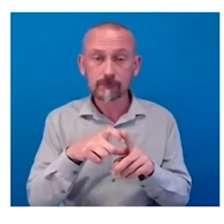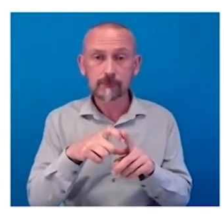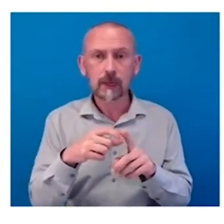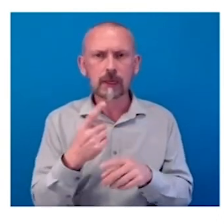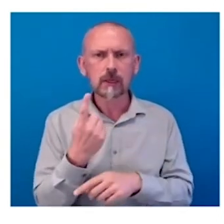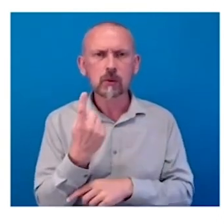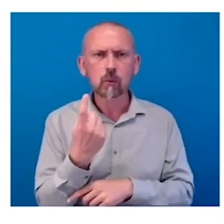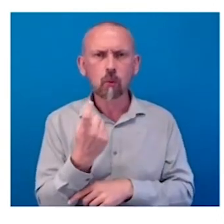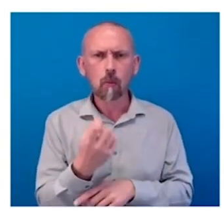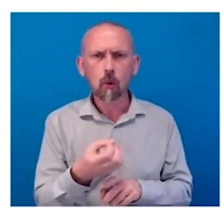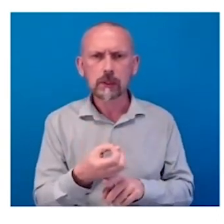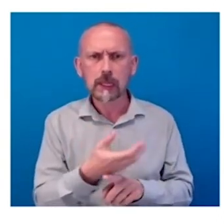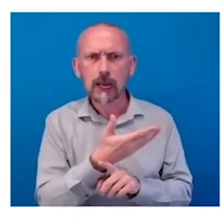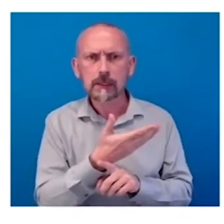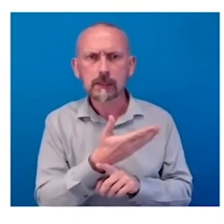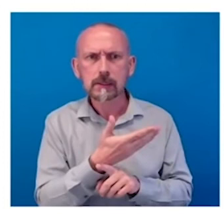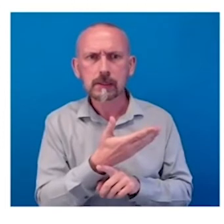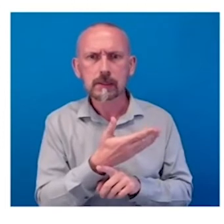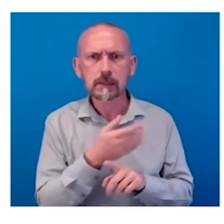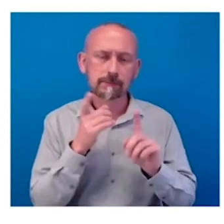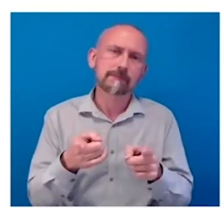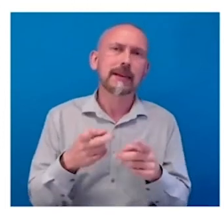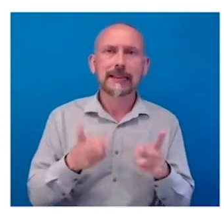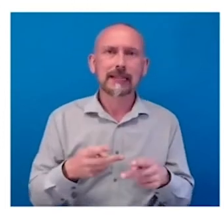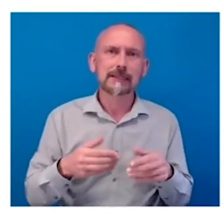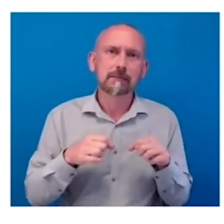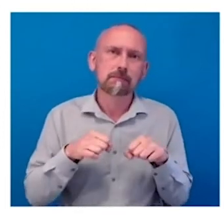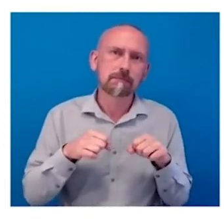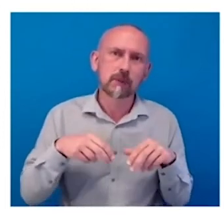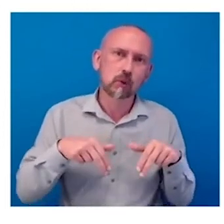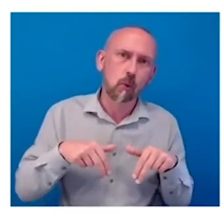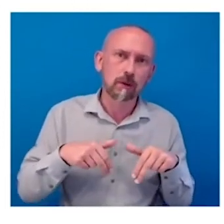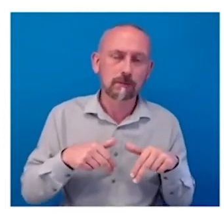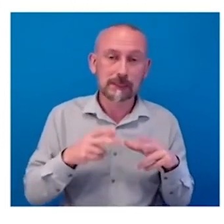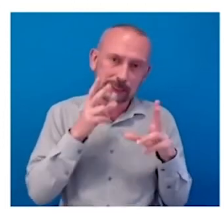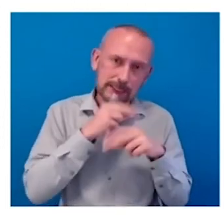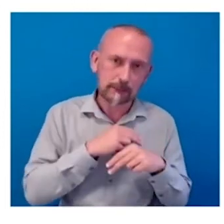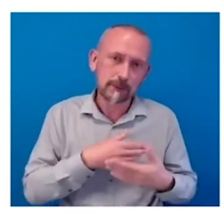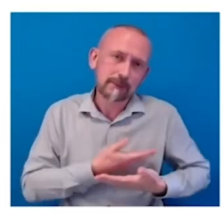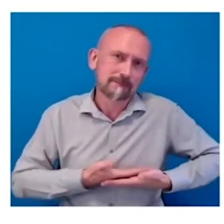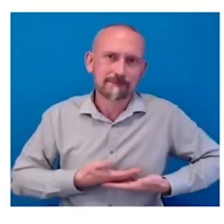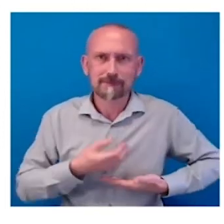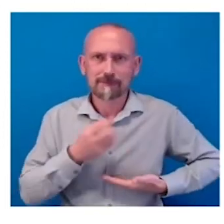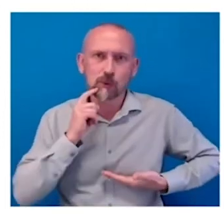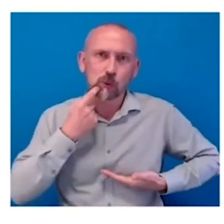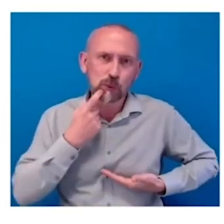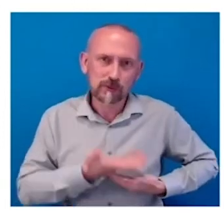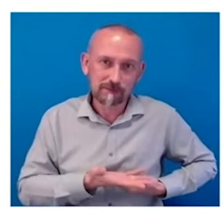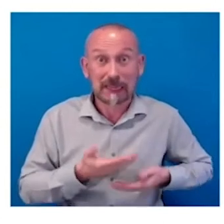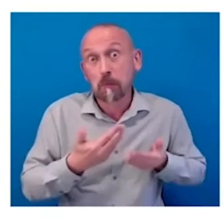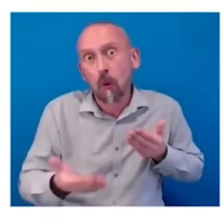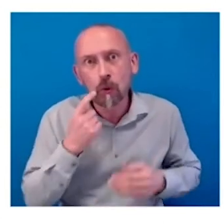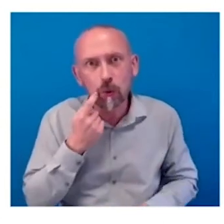there we go. I've got another picture of Ziggy. This time he's asleep, so he's probably just as cute, maybe slightly cuter. You can imagine